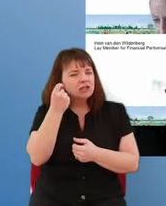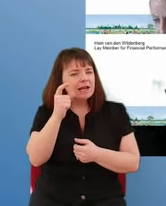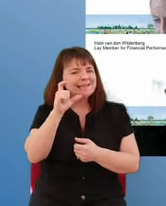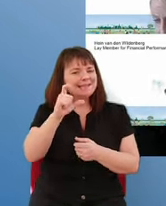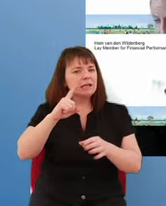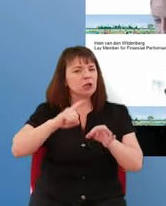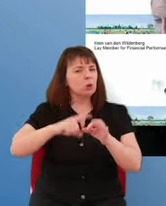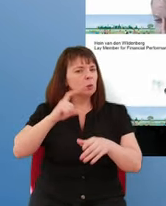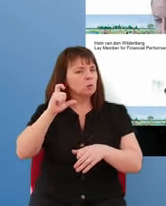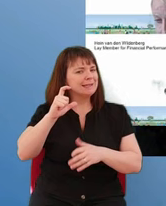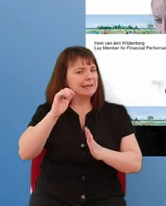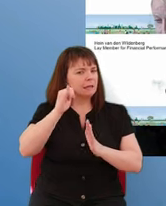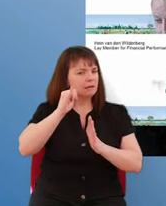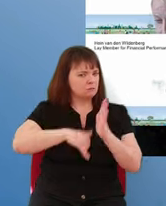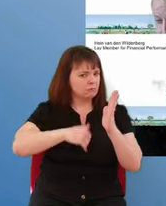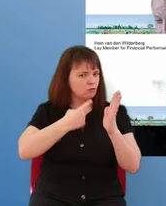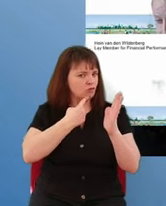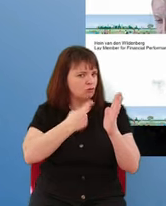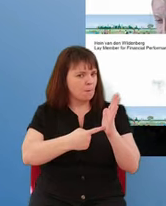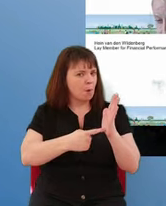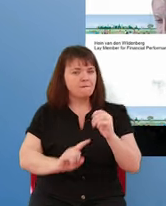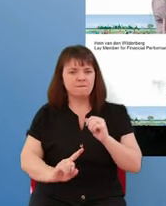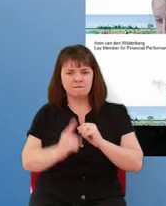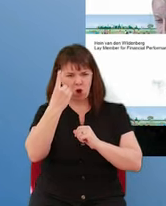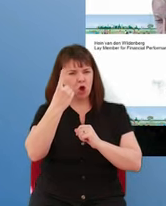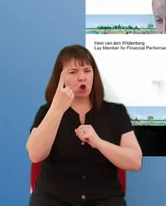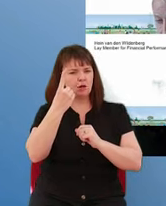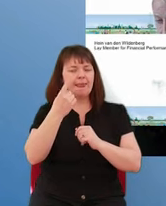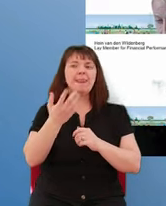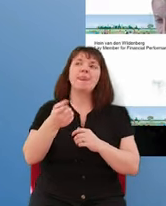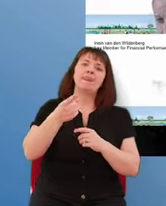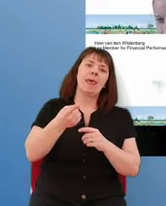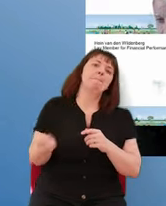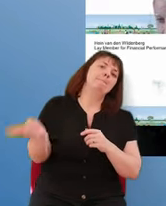to give people a bit more time to catch up with us?